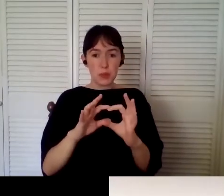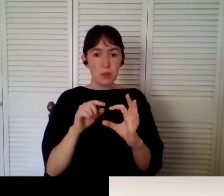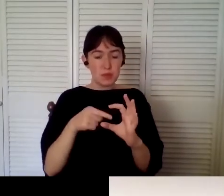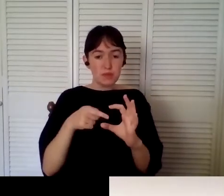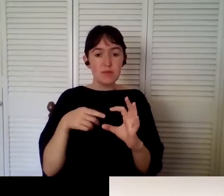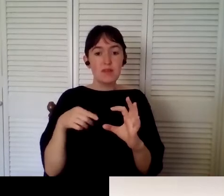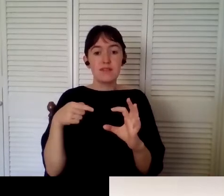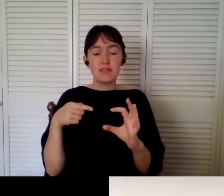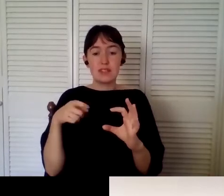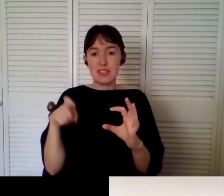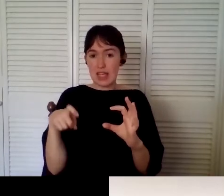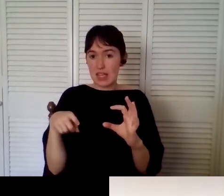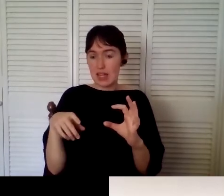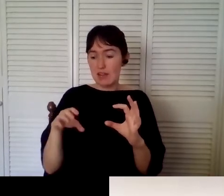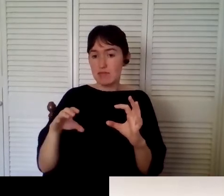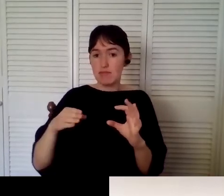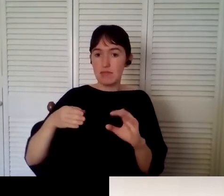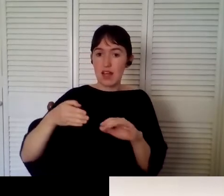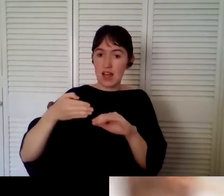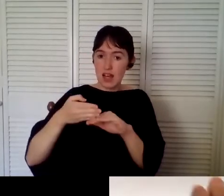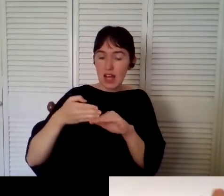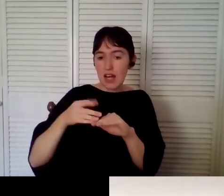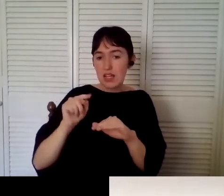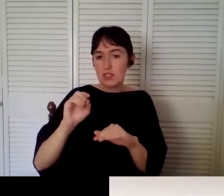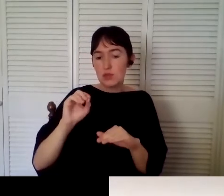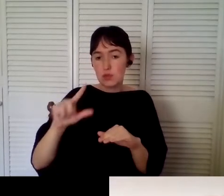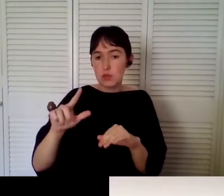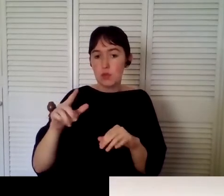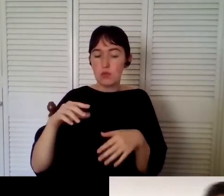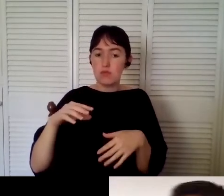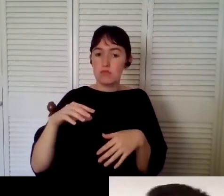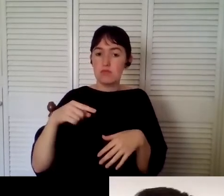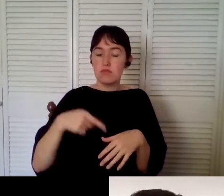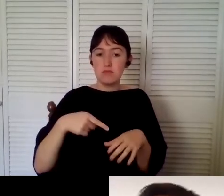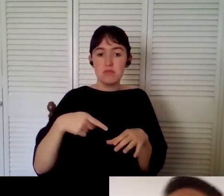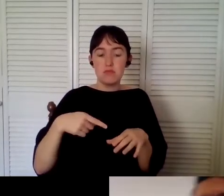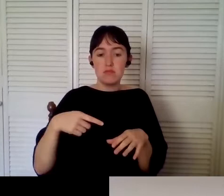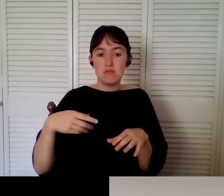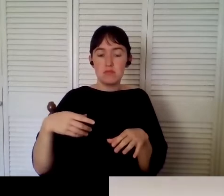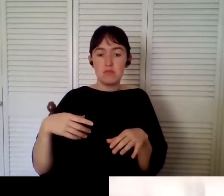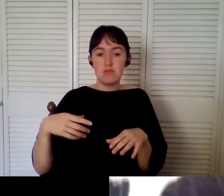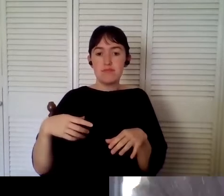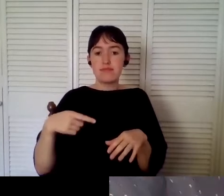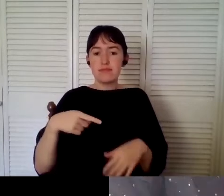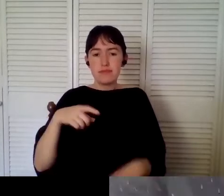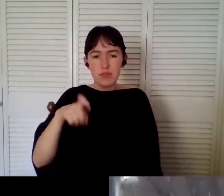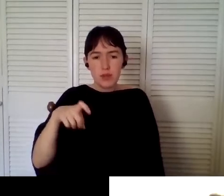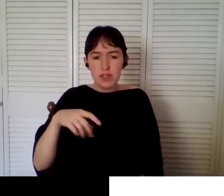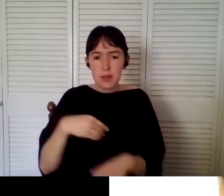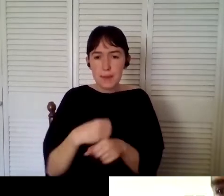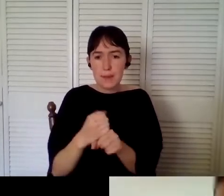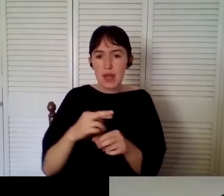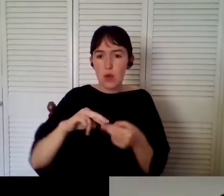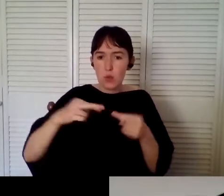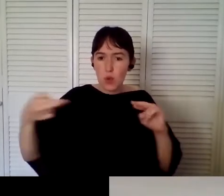Right. If you need to cut some fibers to make rope, Uh-huh. which I have an example of